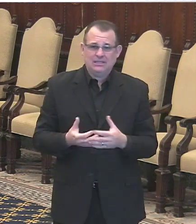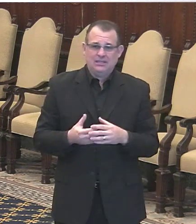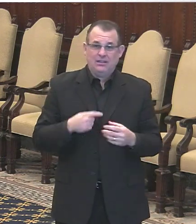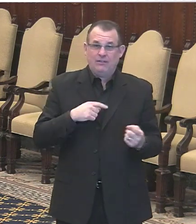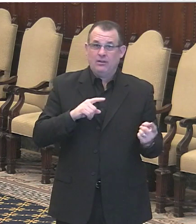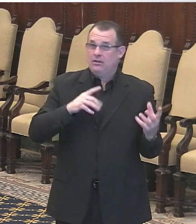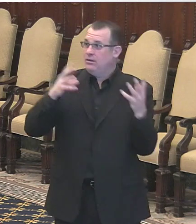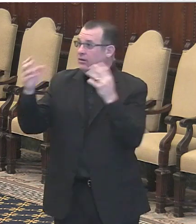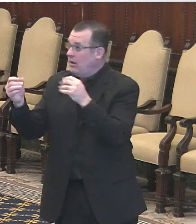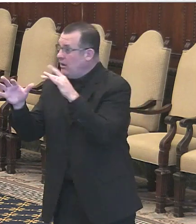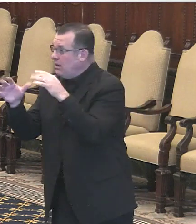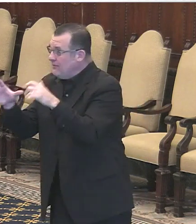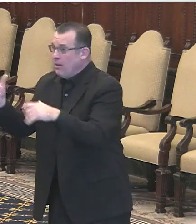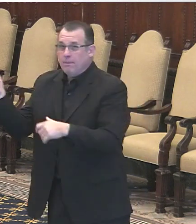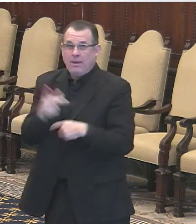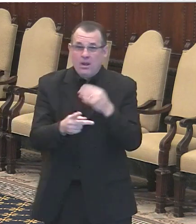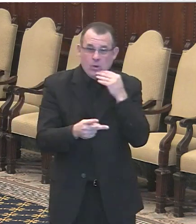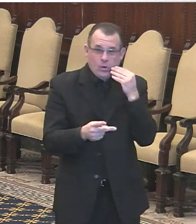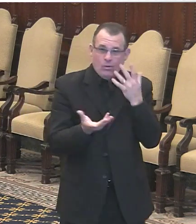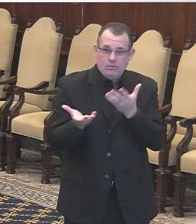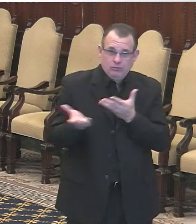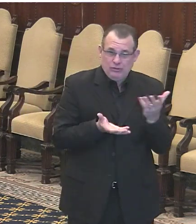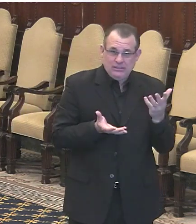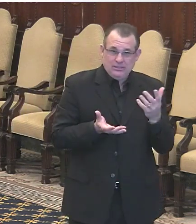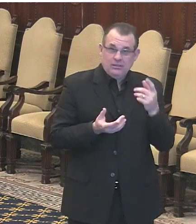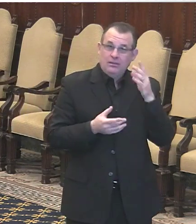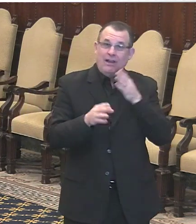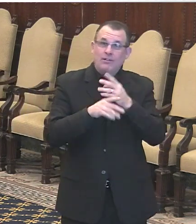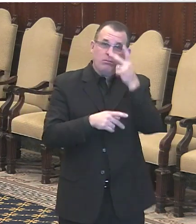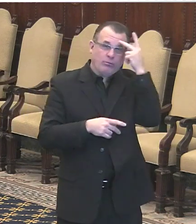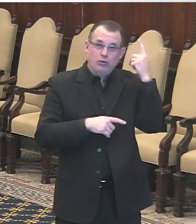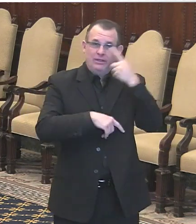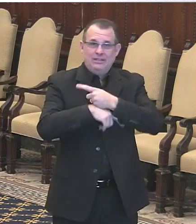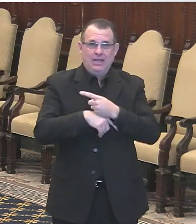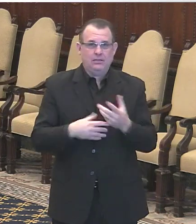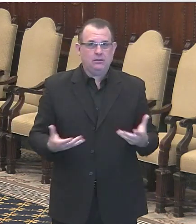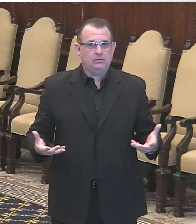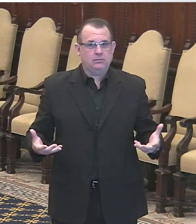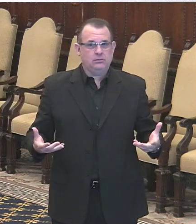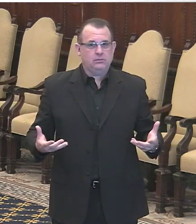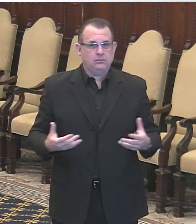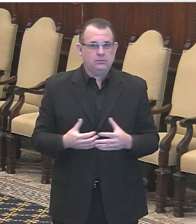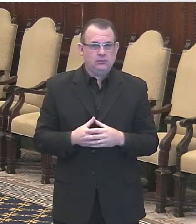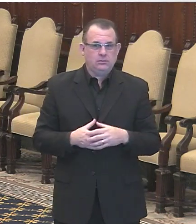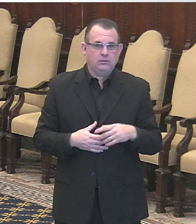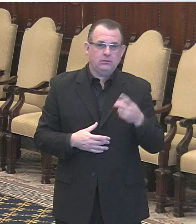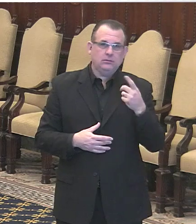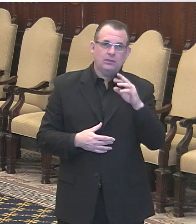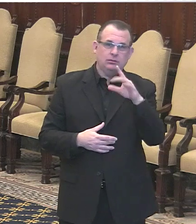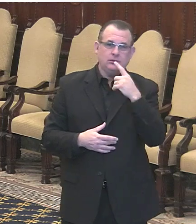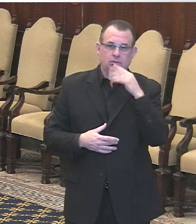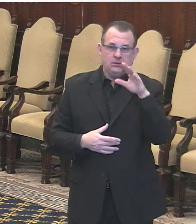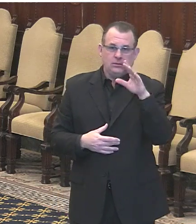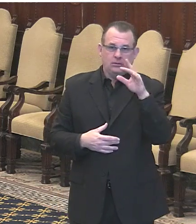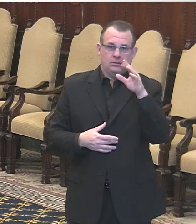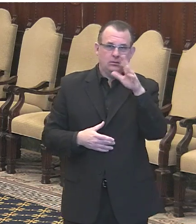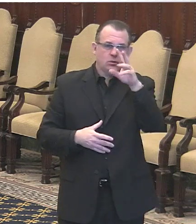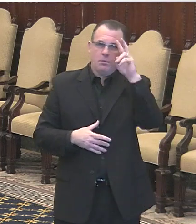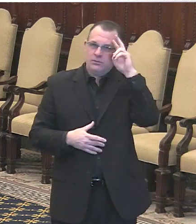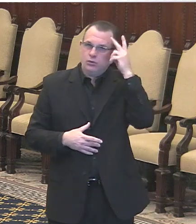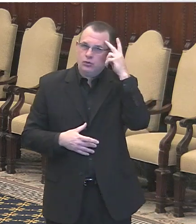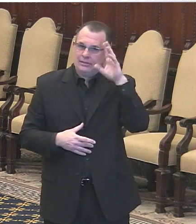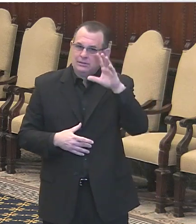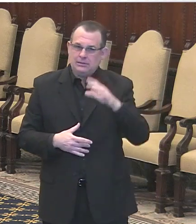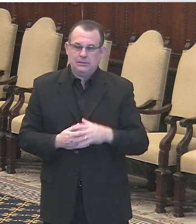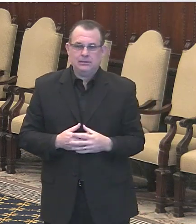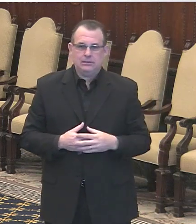Day is over. I think that there's a misunderstanding that the way that you prevent an epidemic from this spreading is avoiding people from traveling